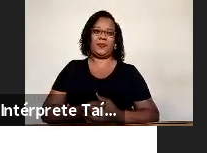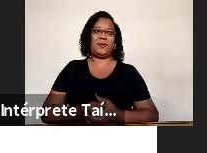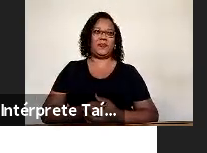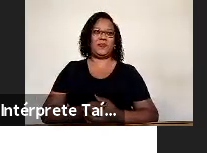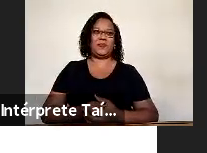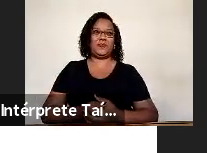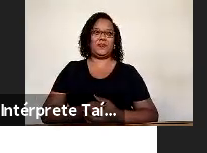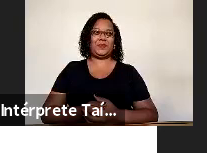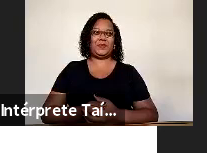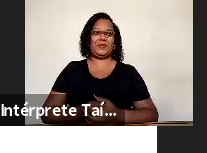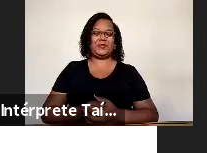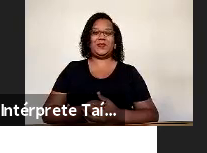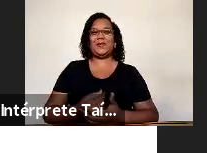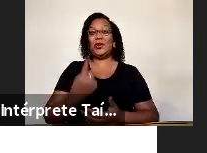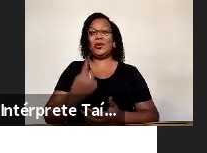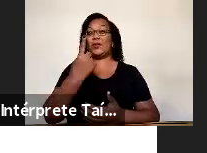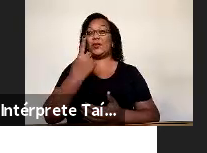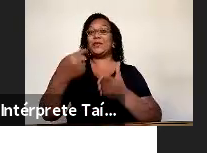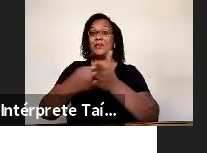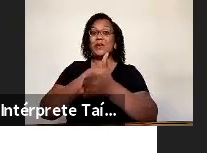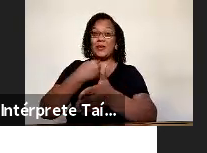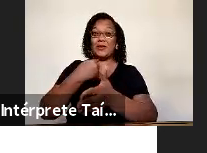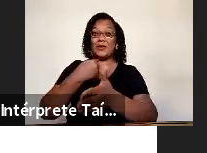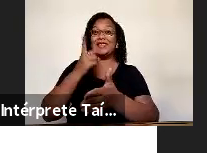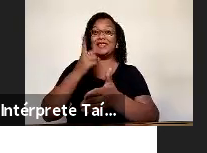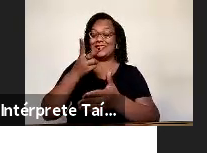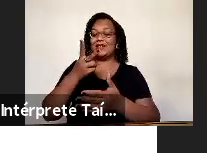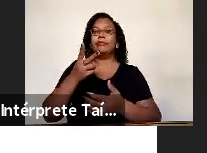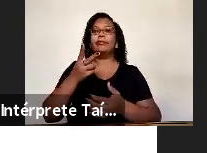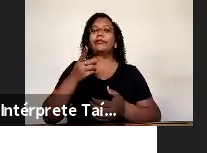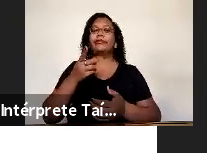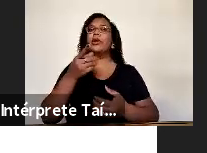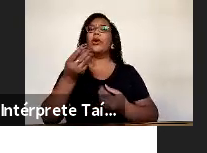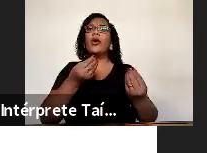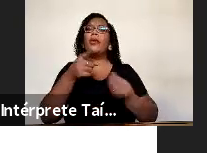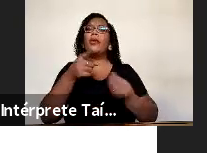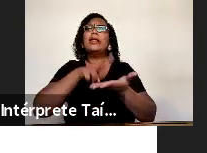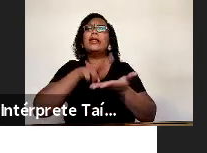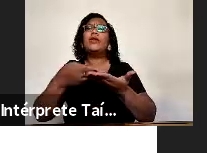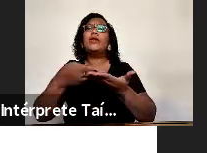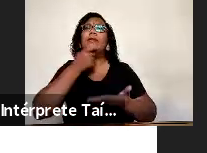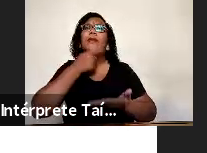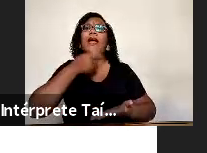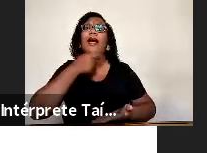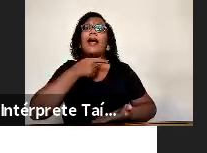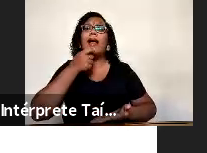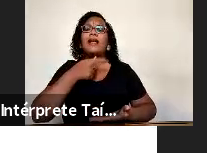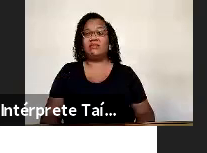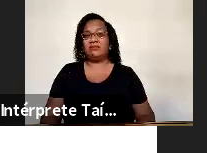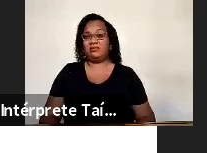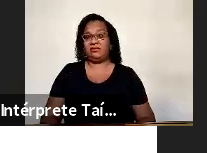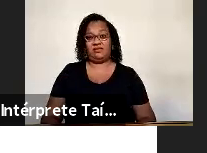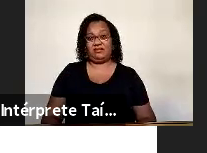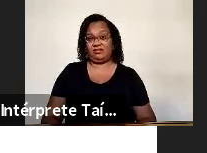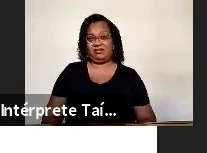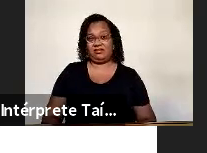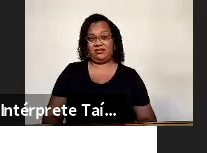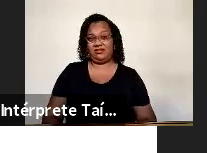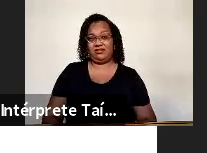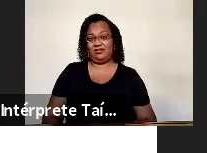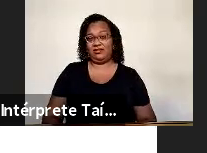jokes? The funny jokes, hashtag not really. Well, my rule of thumb